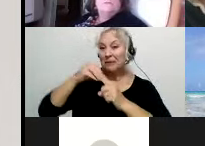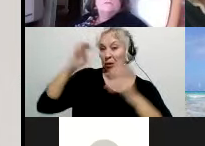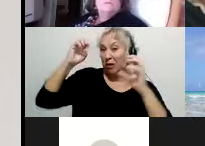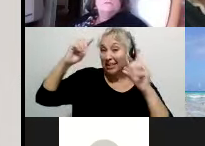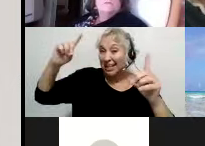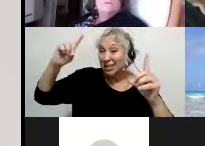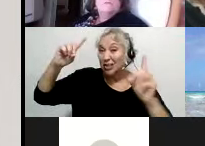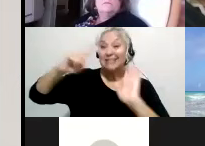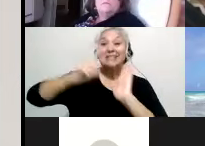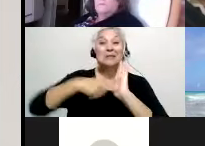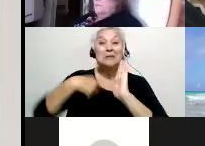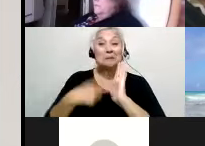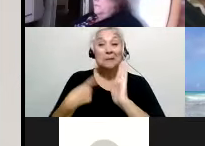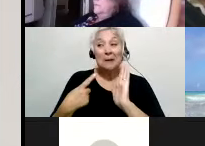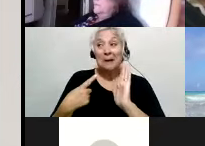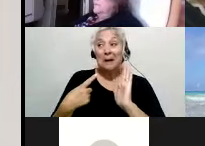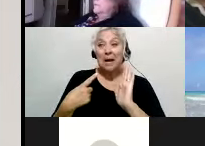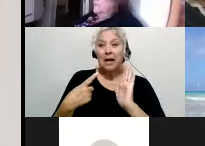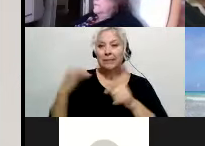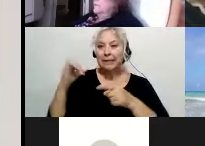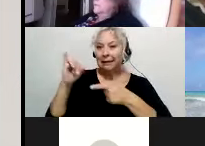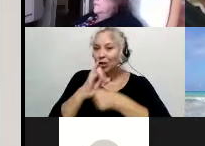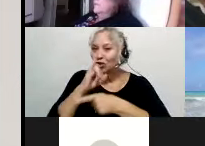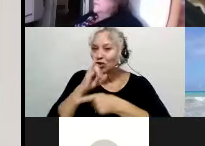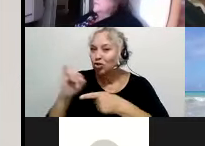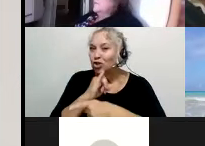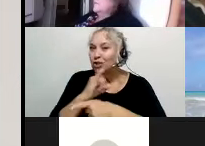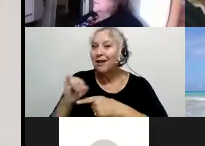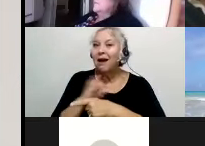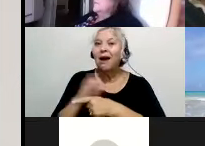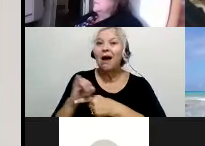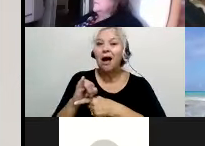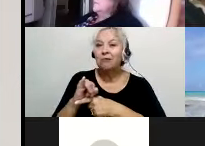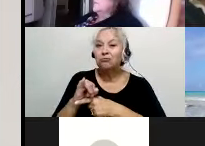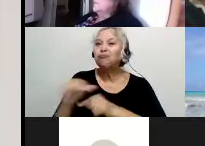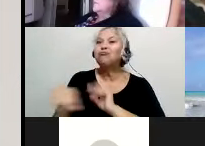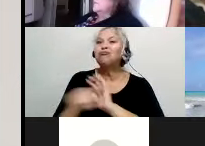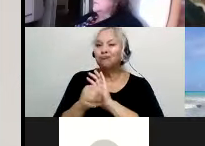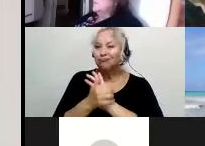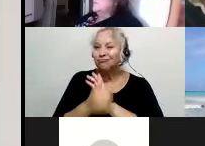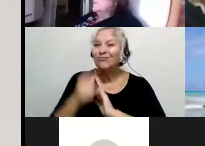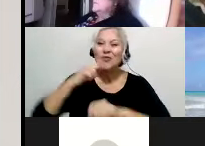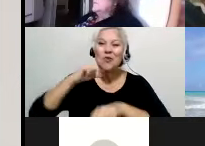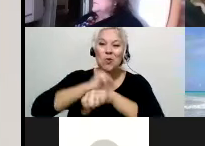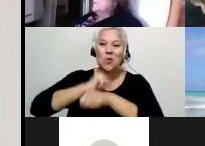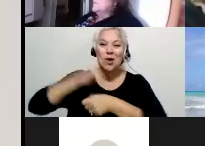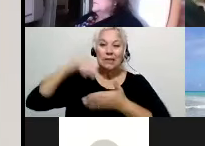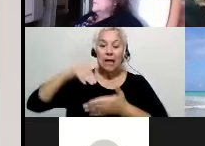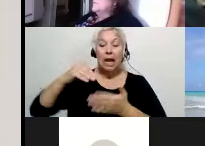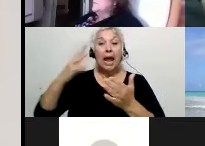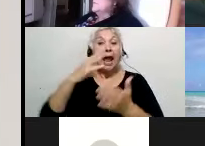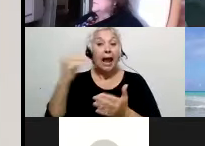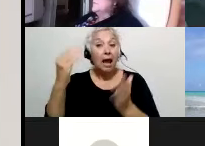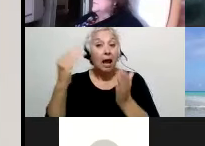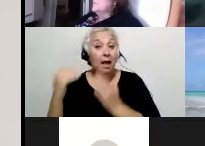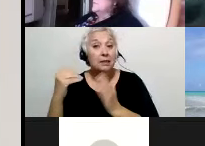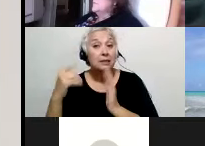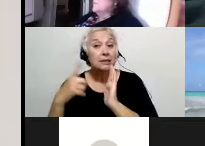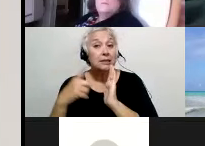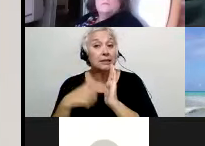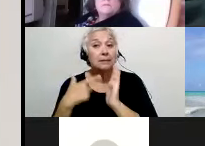then sometimes they are those internships that qualify for work study credits. And then there's also some